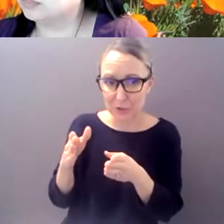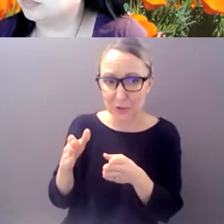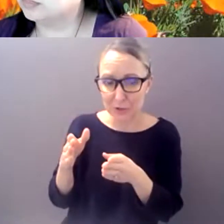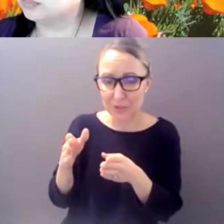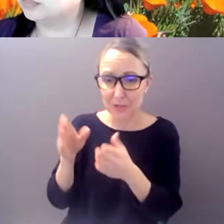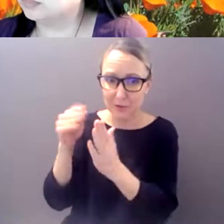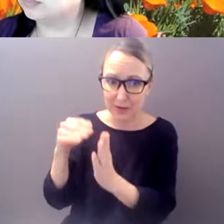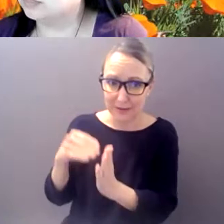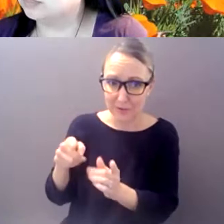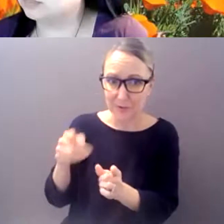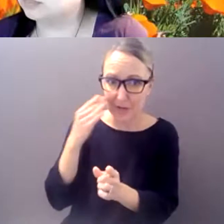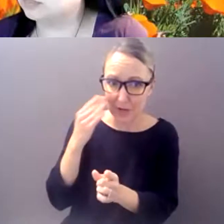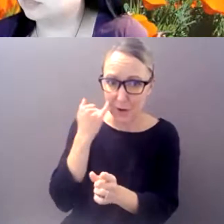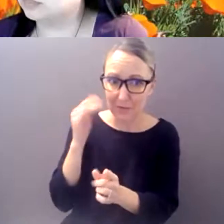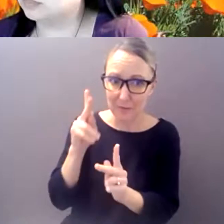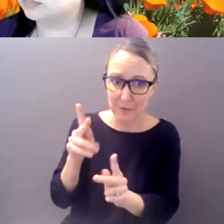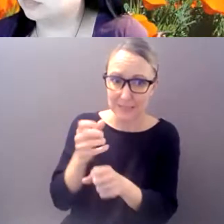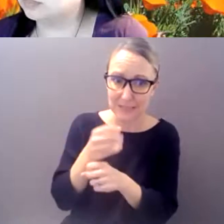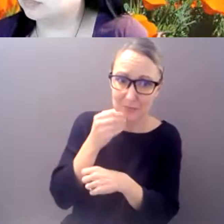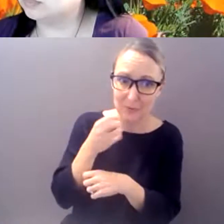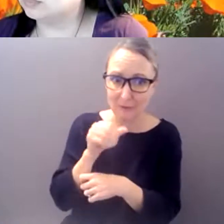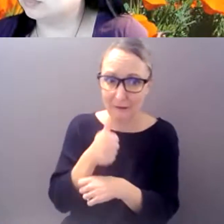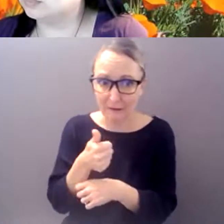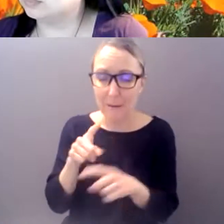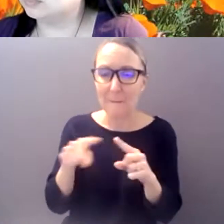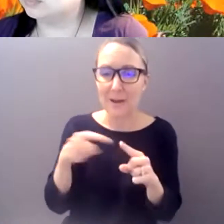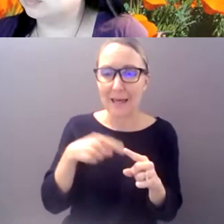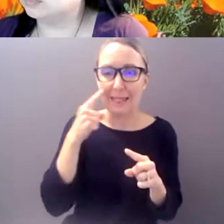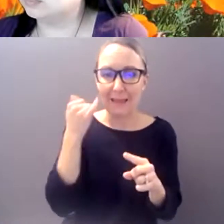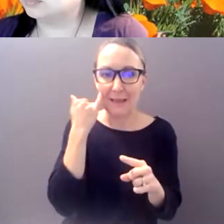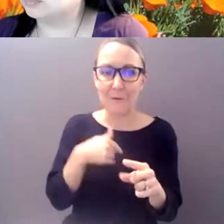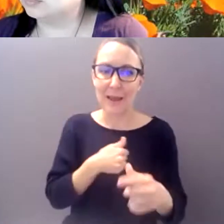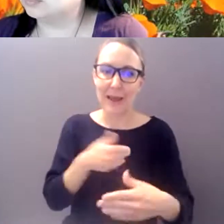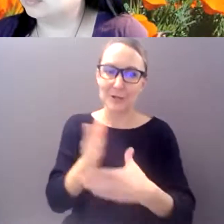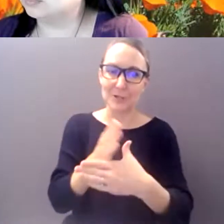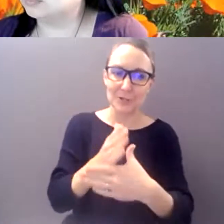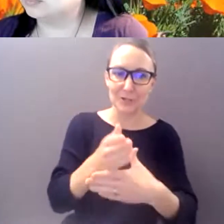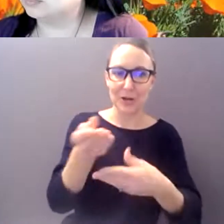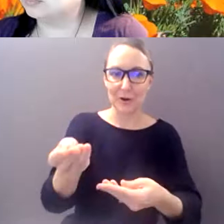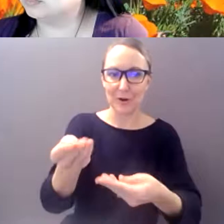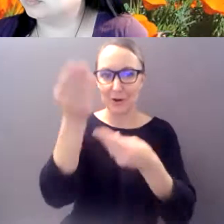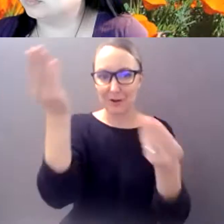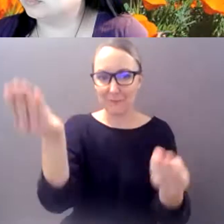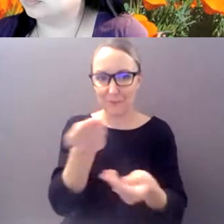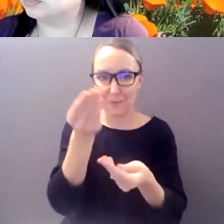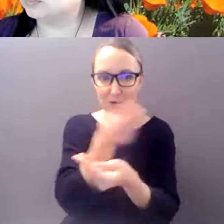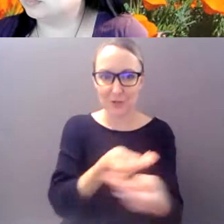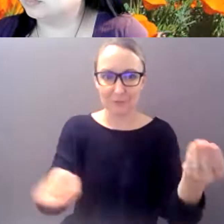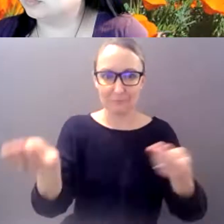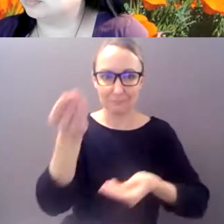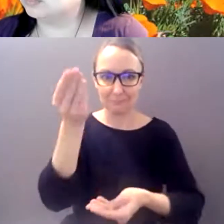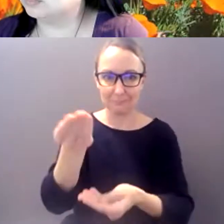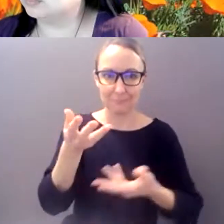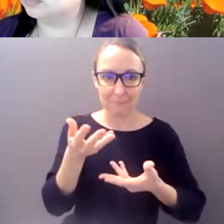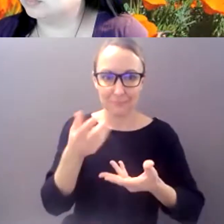meal or not. But I think being able to have shared information so that we can